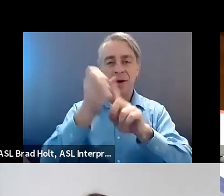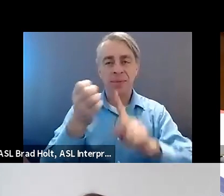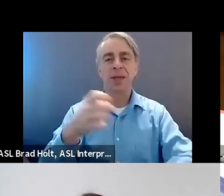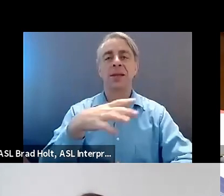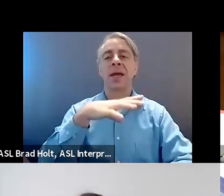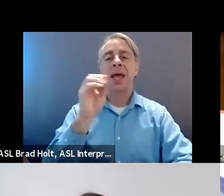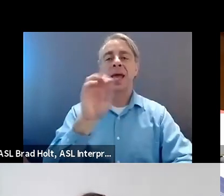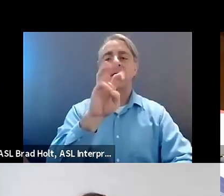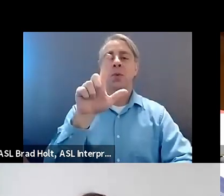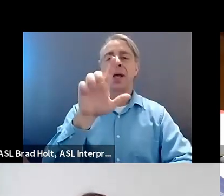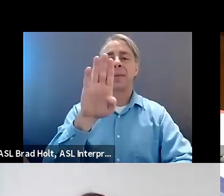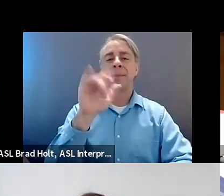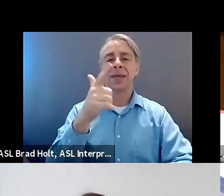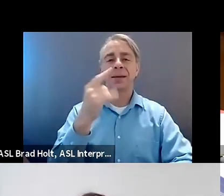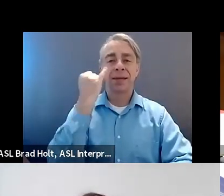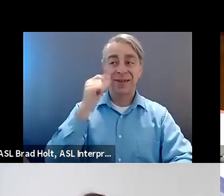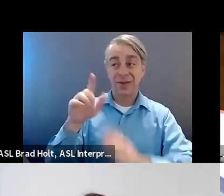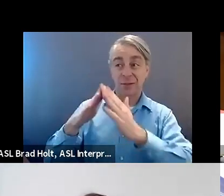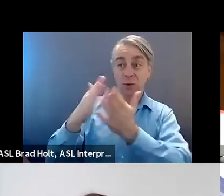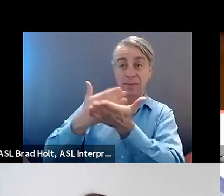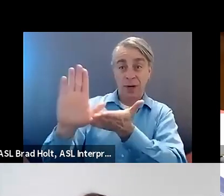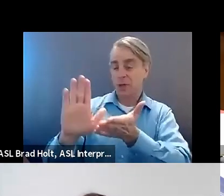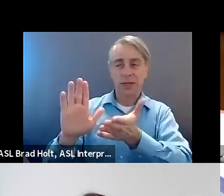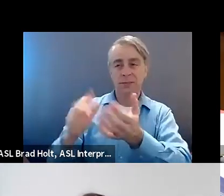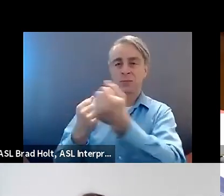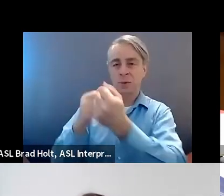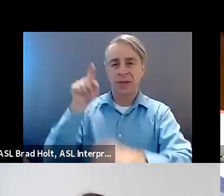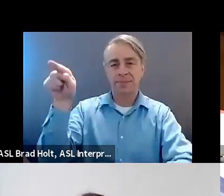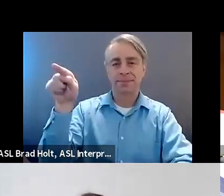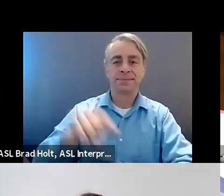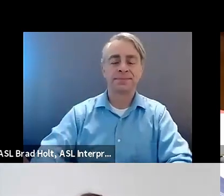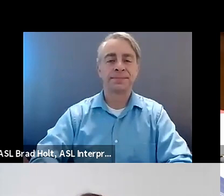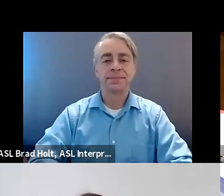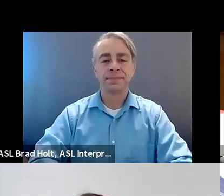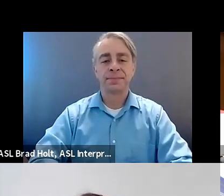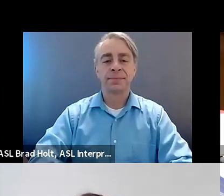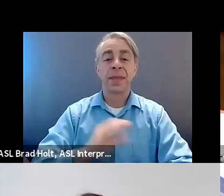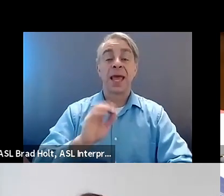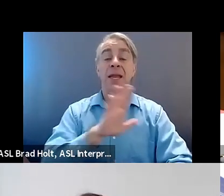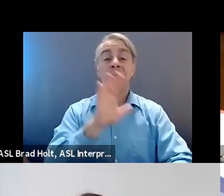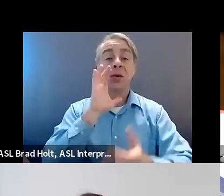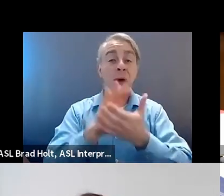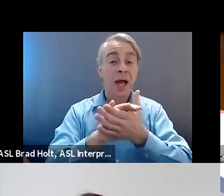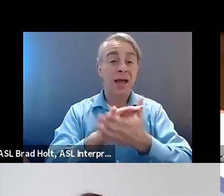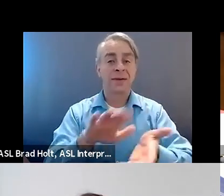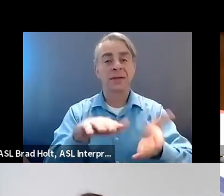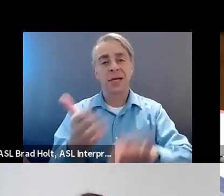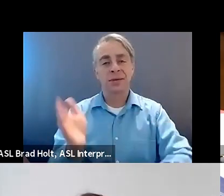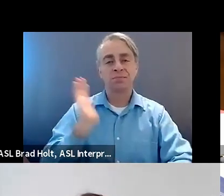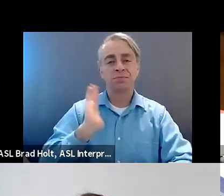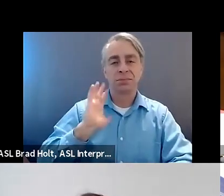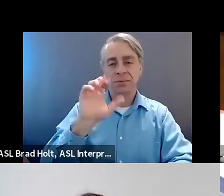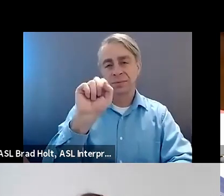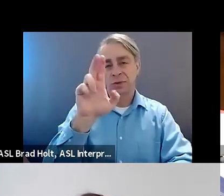community. They reflect both Ed and his wonderful wife, the late Susan Gordon, who stood by him, who pushed